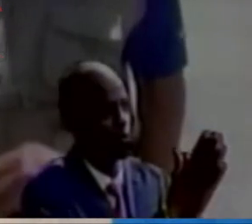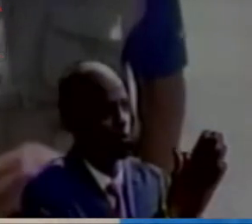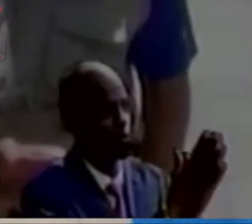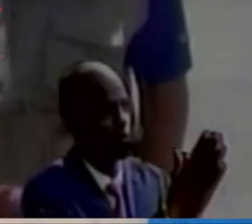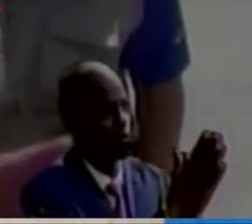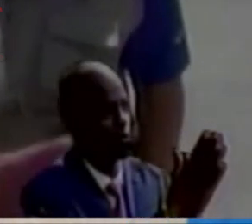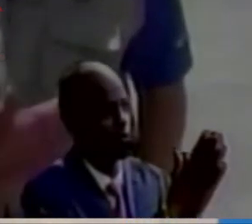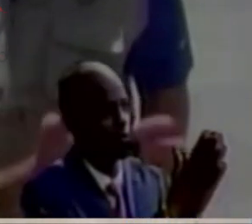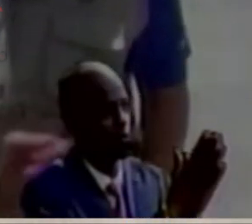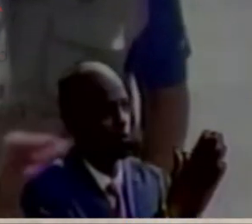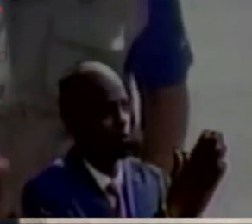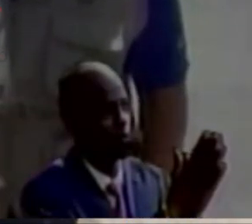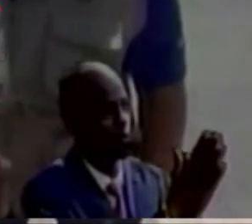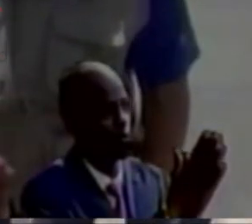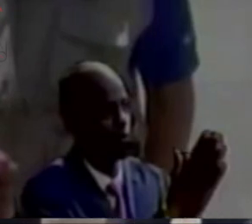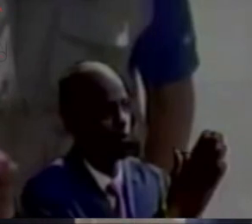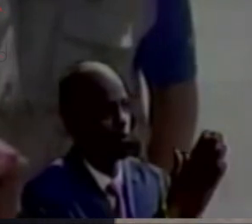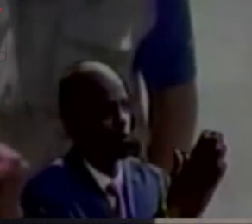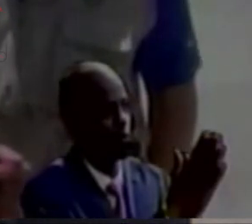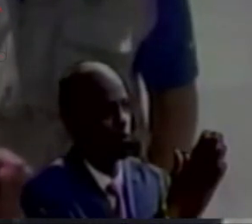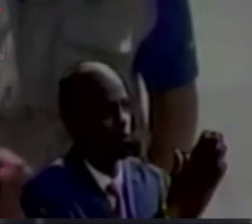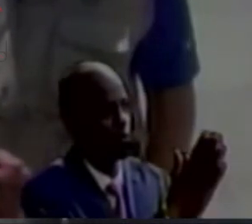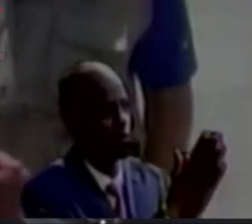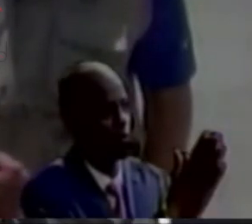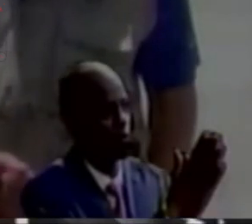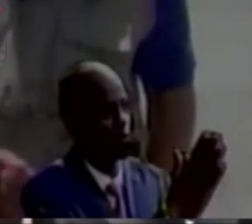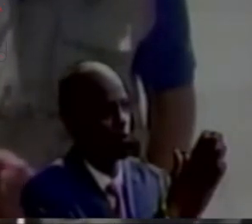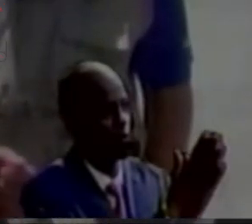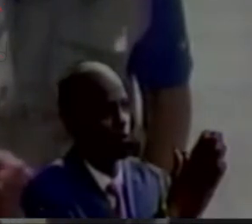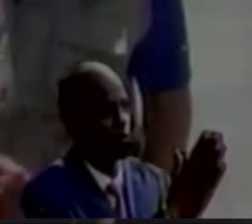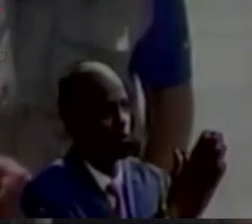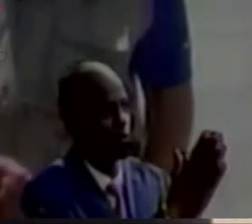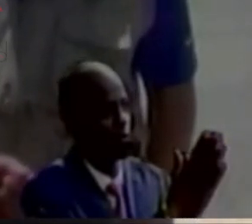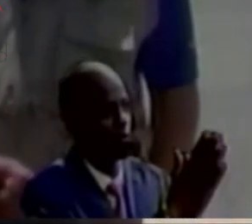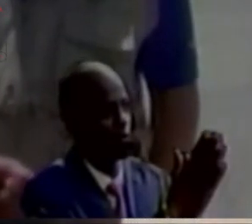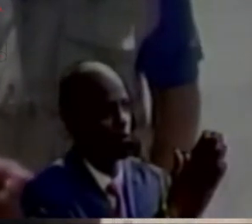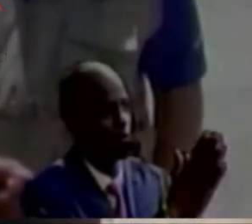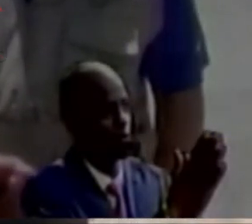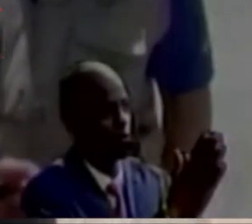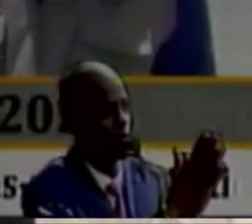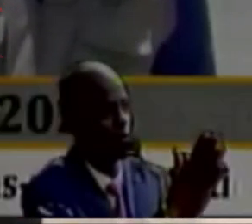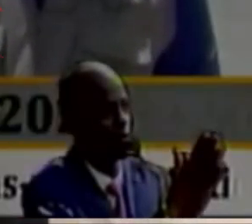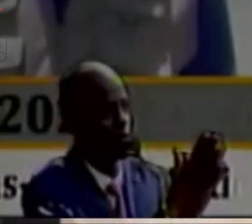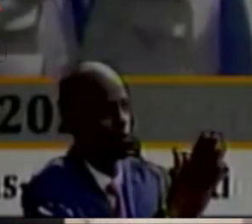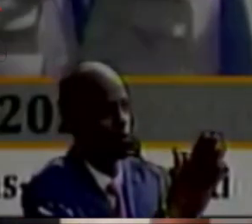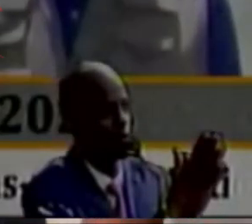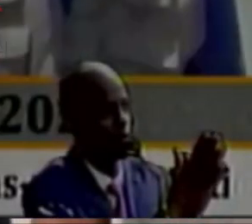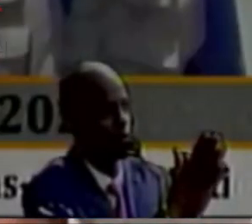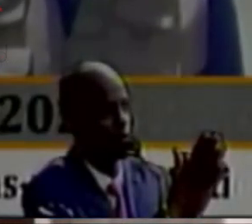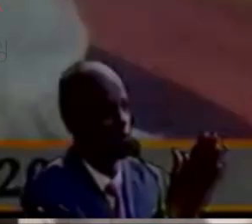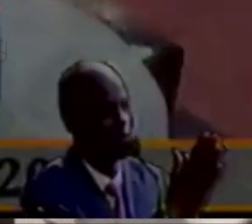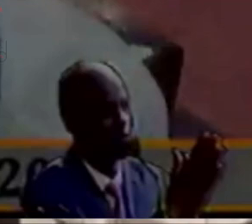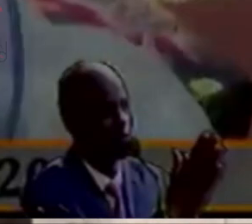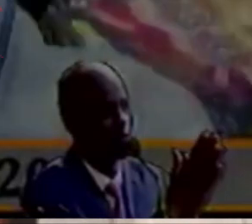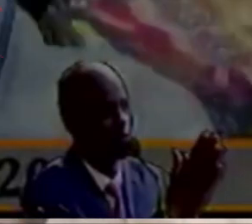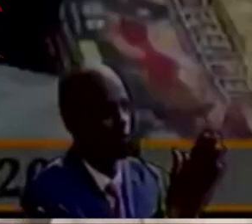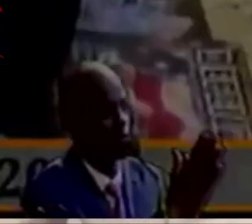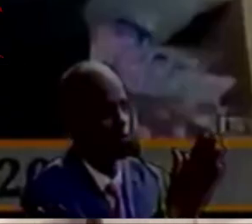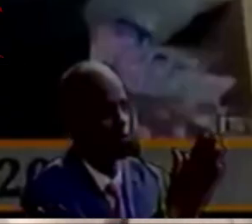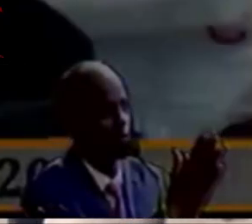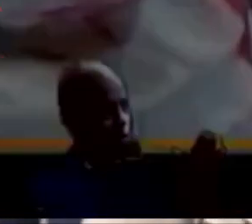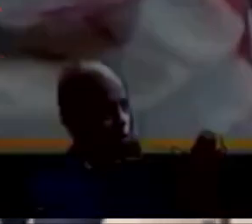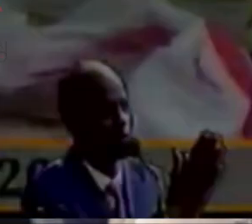this airport so that they can be treated with critical care. The effort is deeply